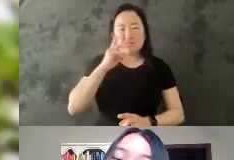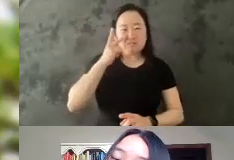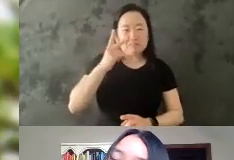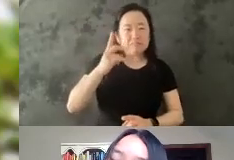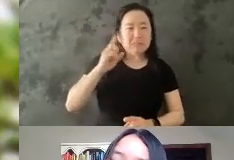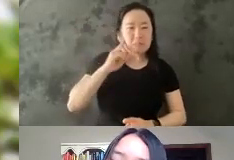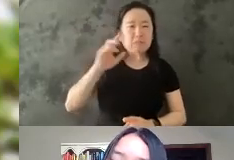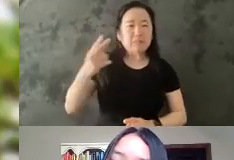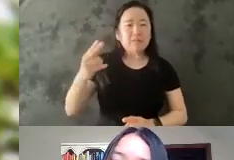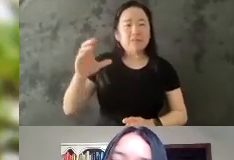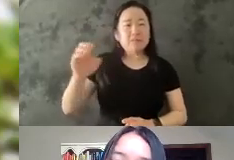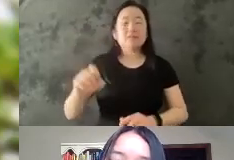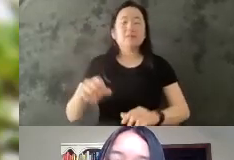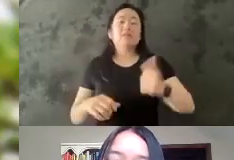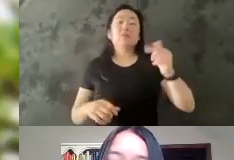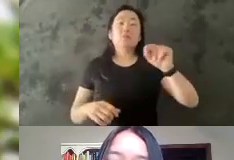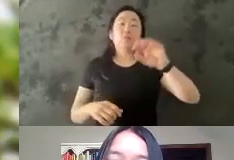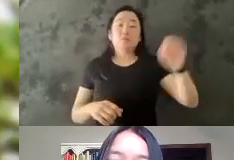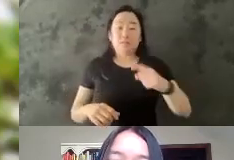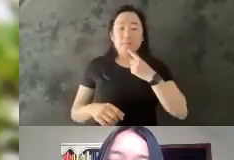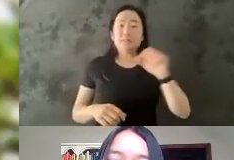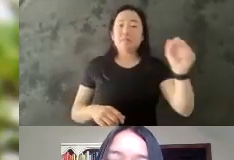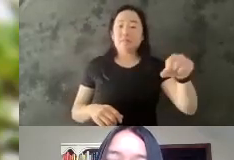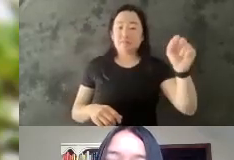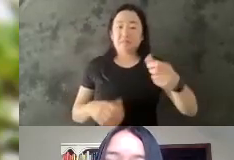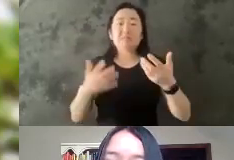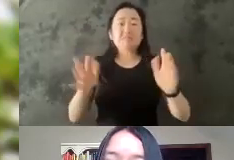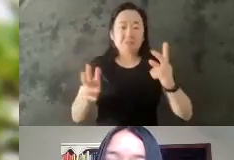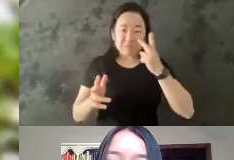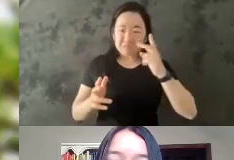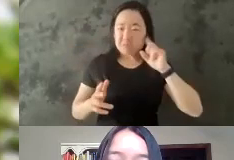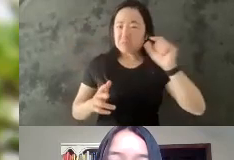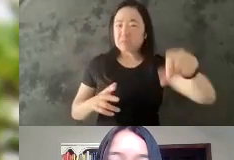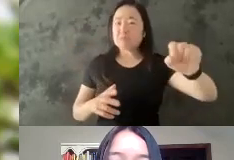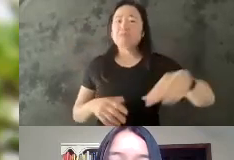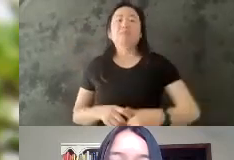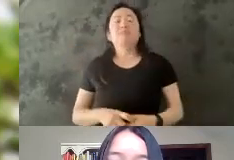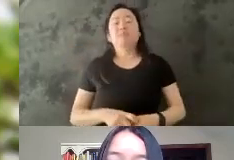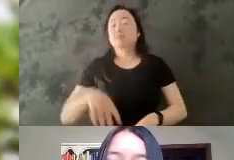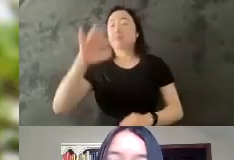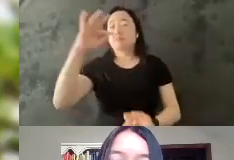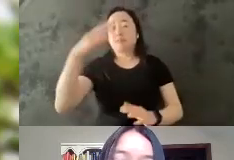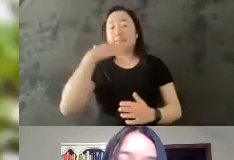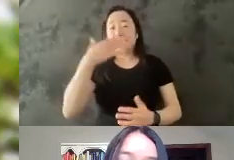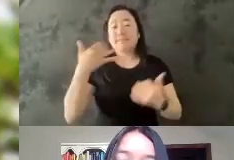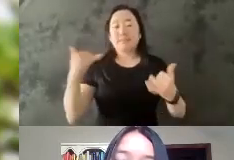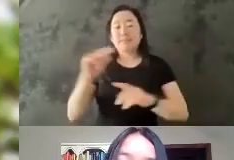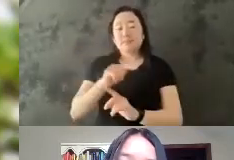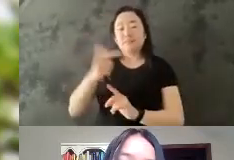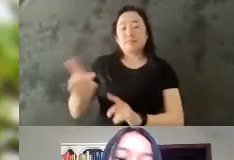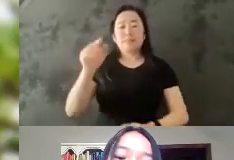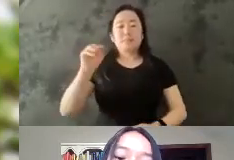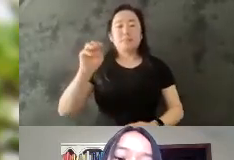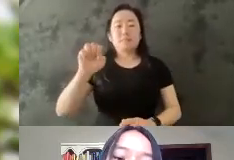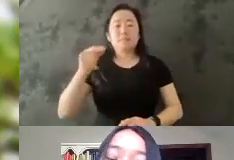20% said yes, they have. So that's really great. Thank you so much for sharing that. I'll turn it over to Meggie to talk a little bit